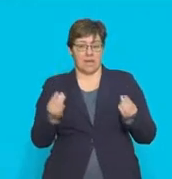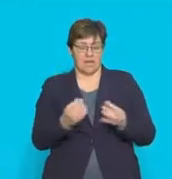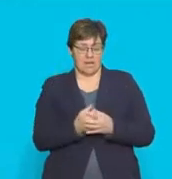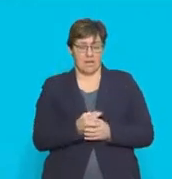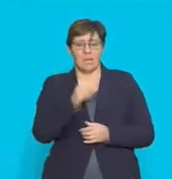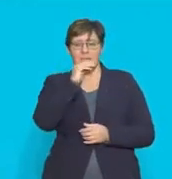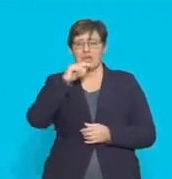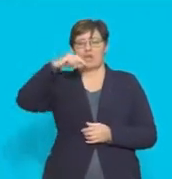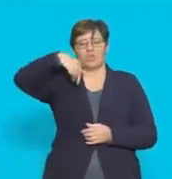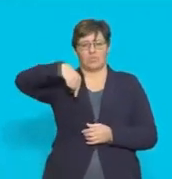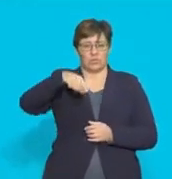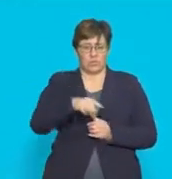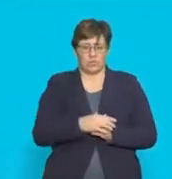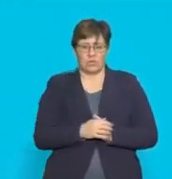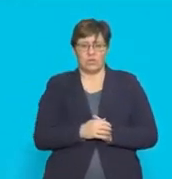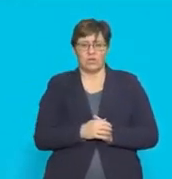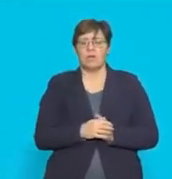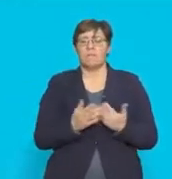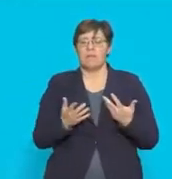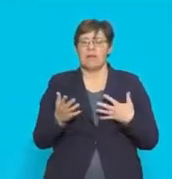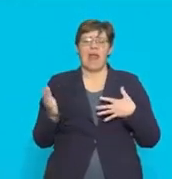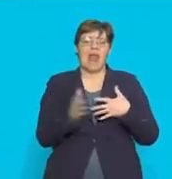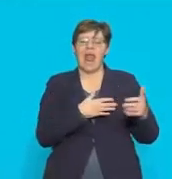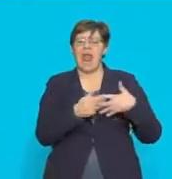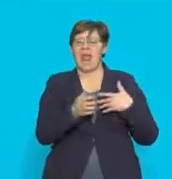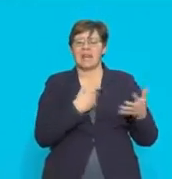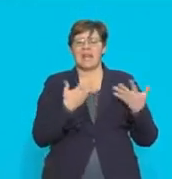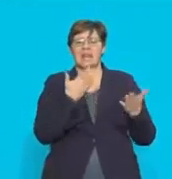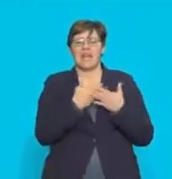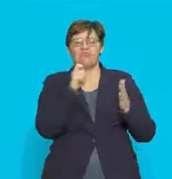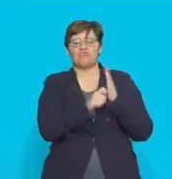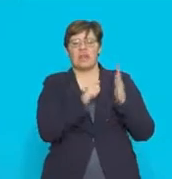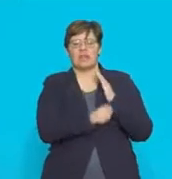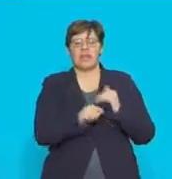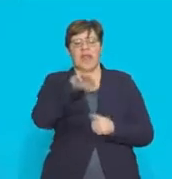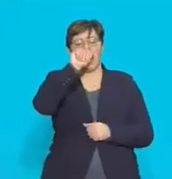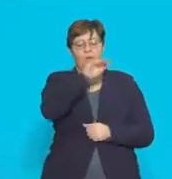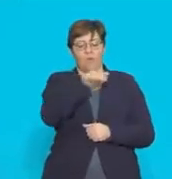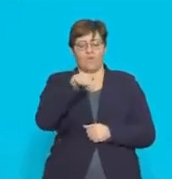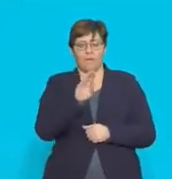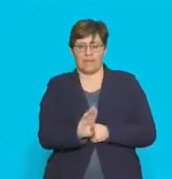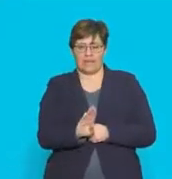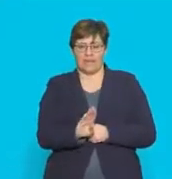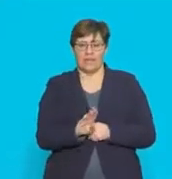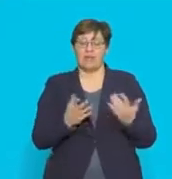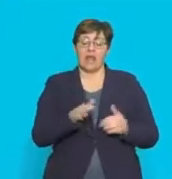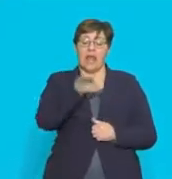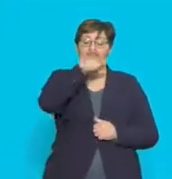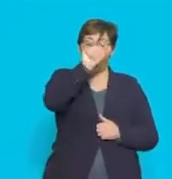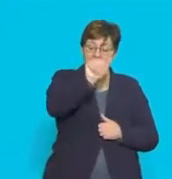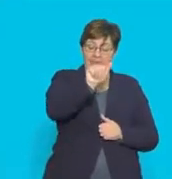any number that can be written in the form of A over B, where A and B